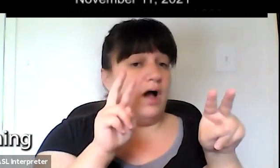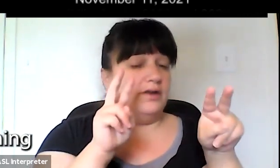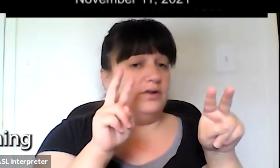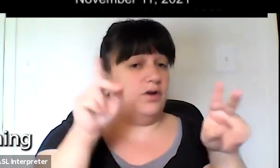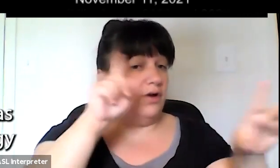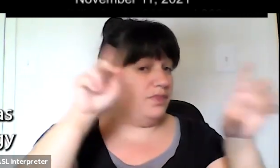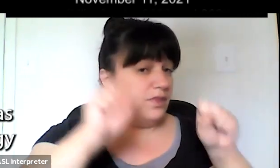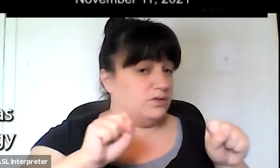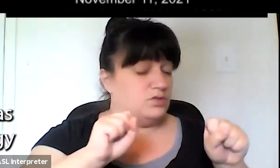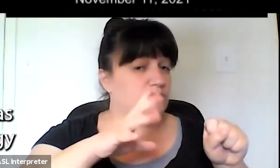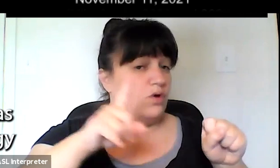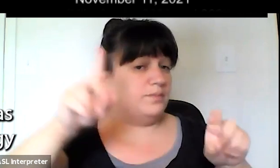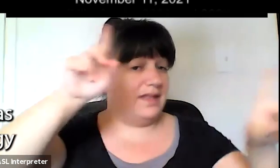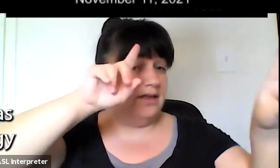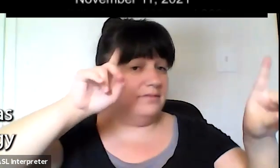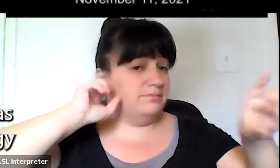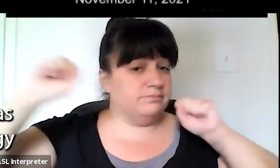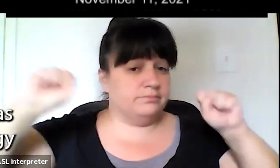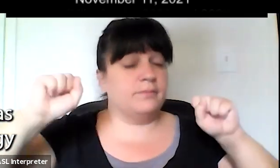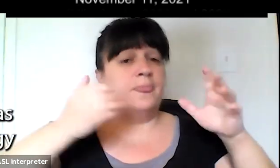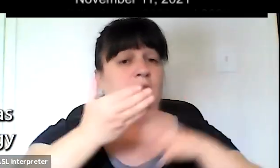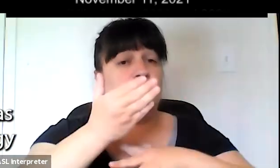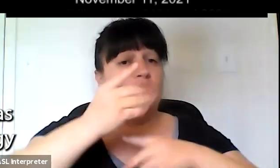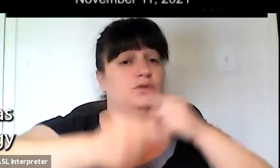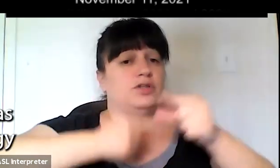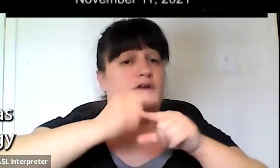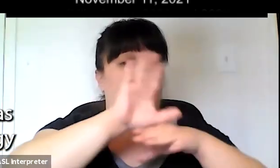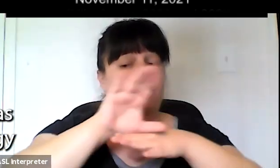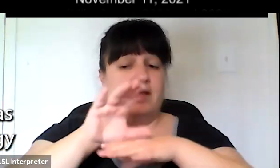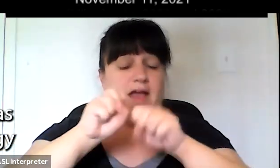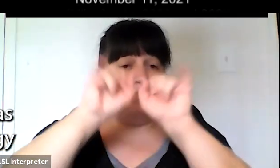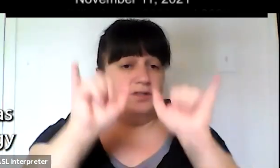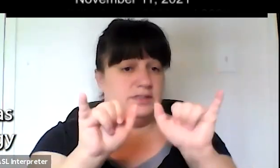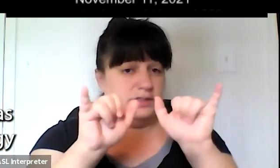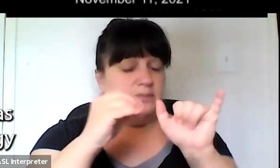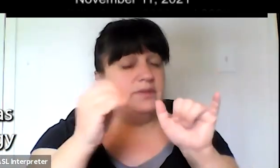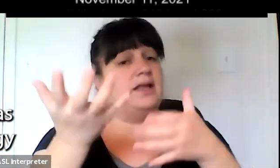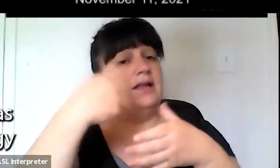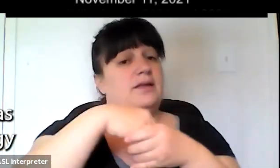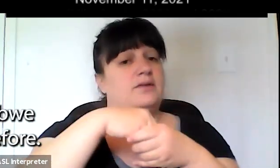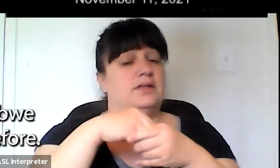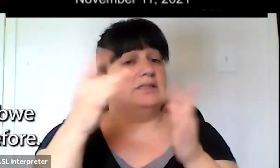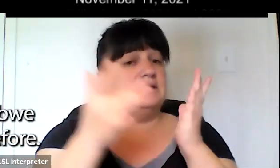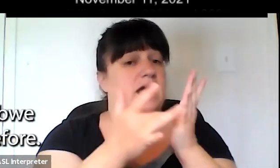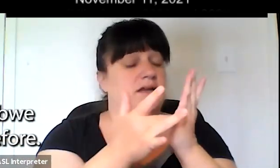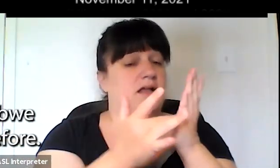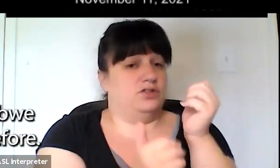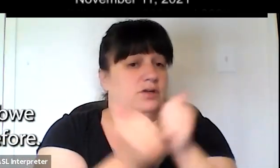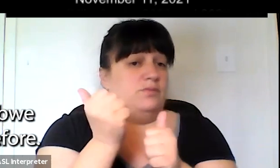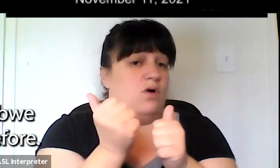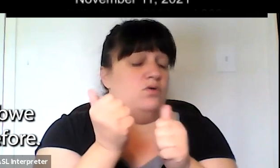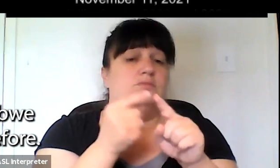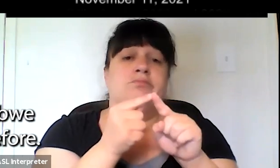thunderstorms and lightning strikes through geographic camera systems and implement technology in the most